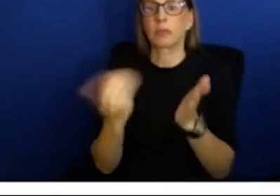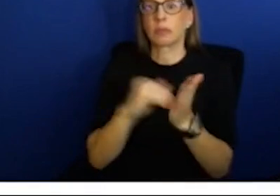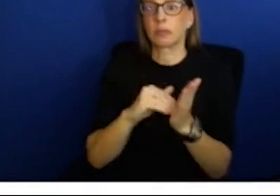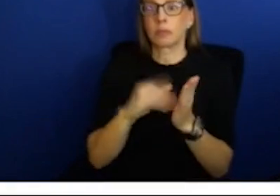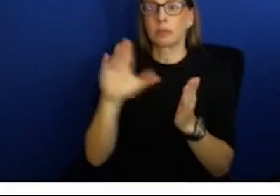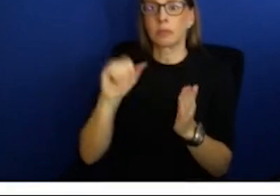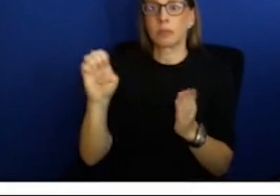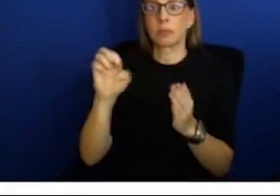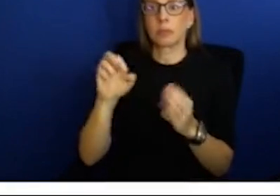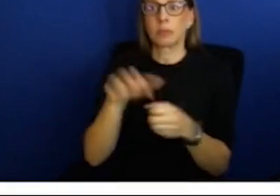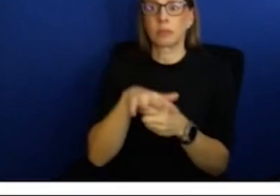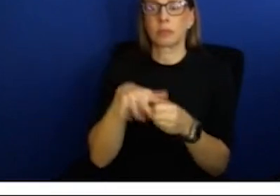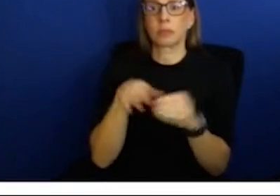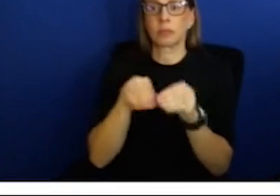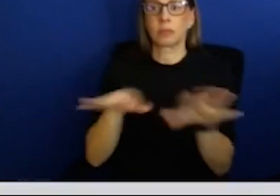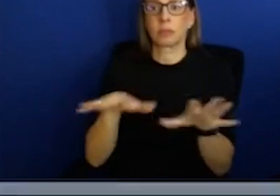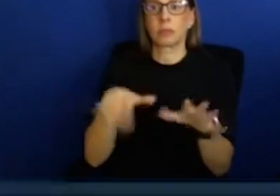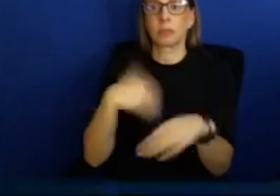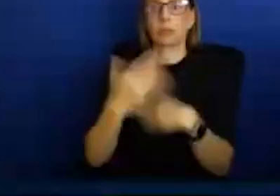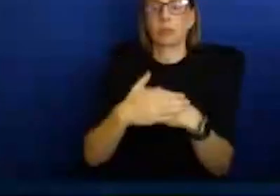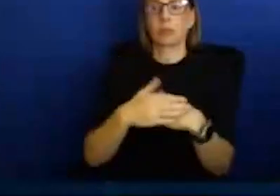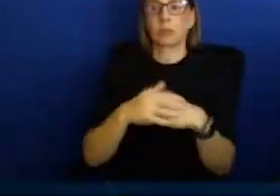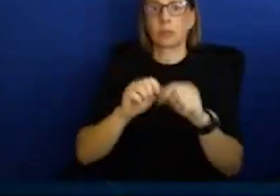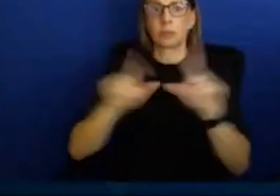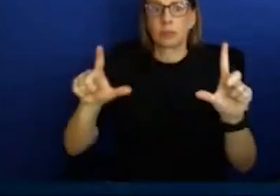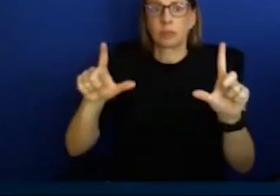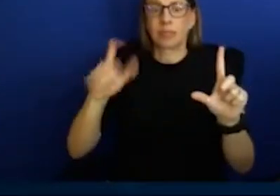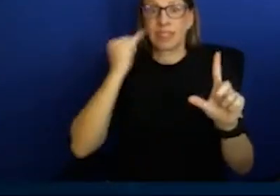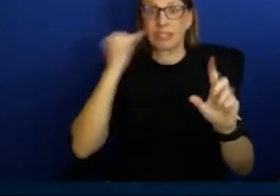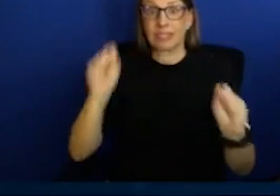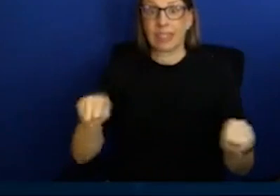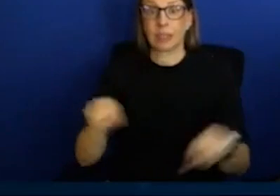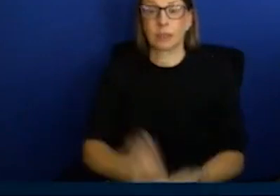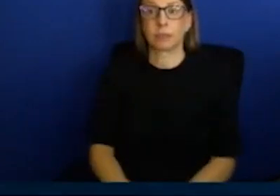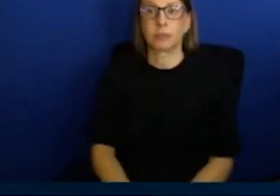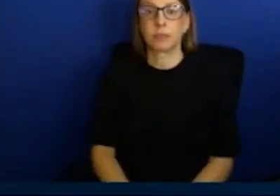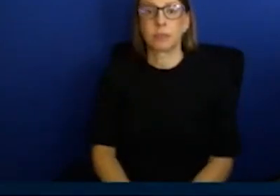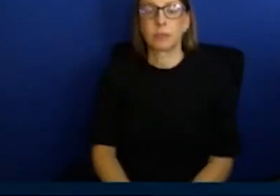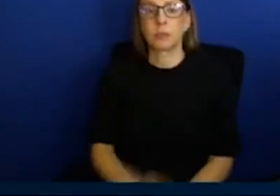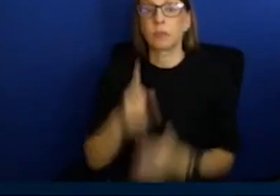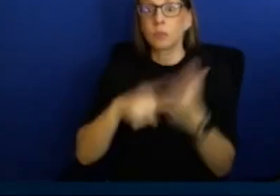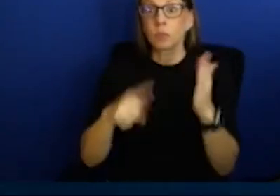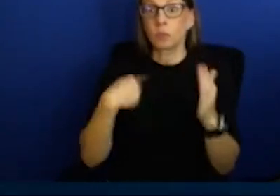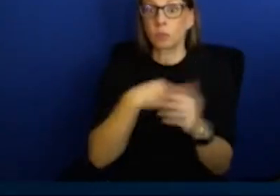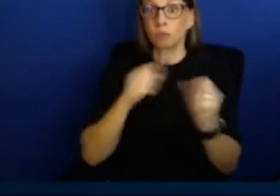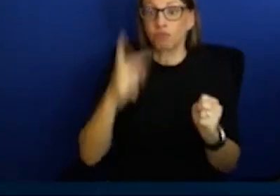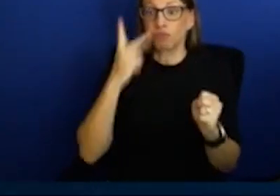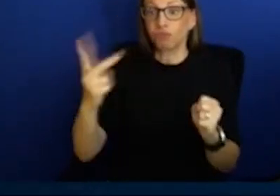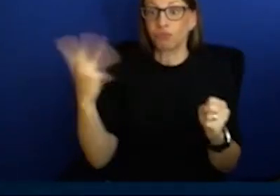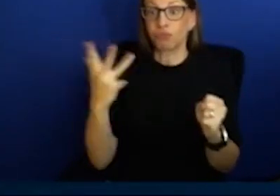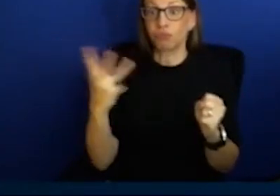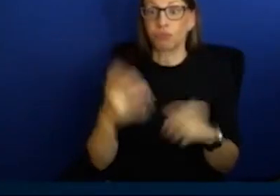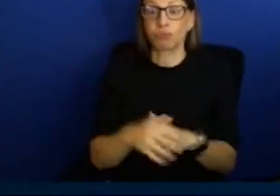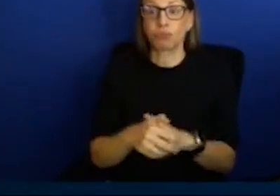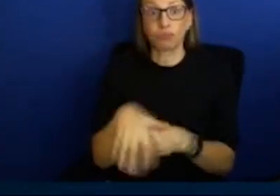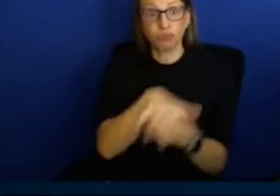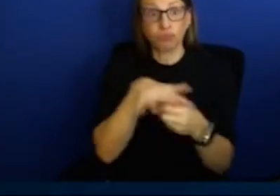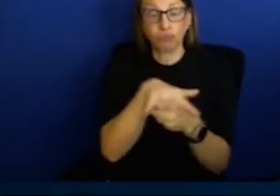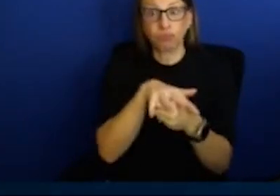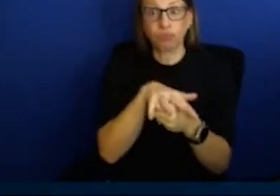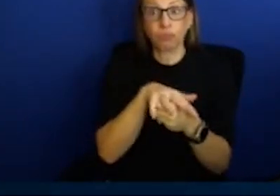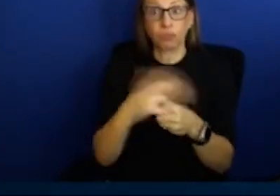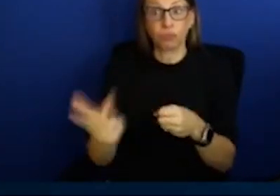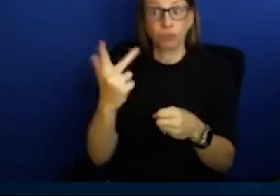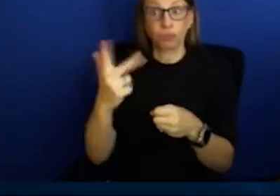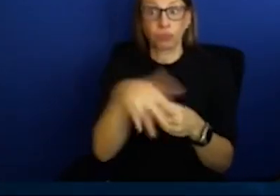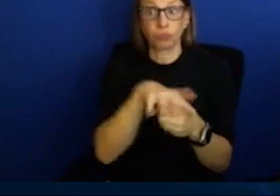case rates. We'll go ahead and advance to the next if we can. What we can see is what that meant for hospitalization. So for those three